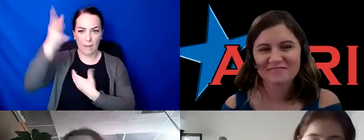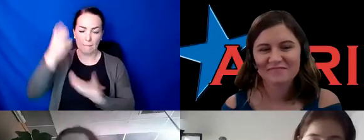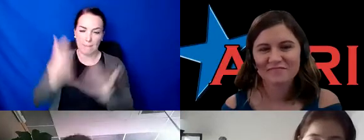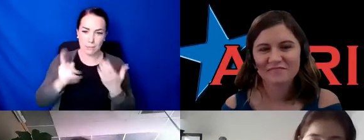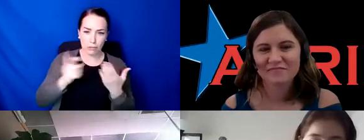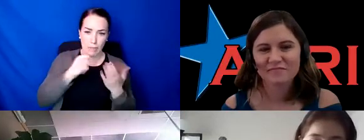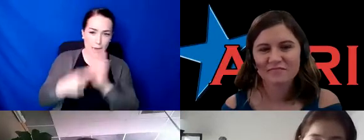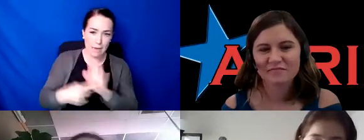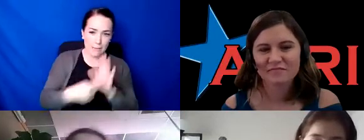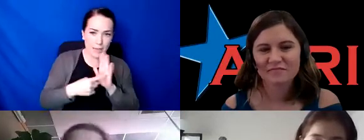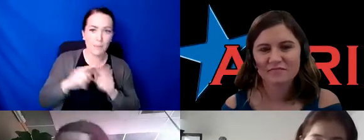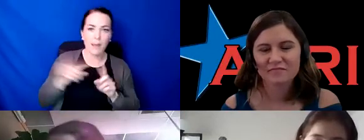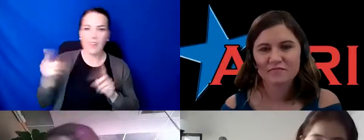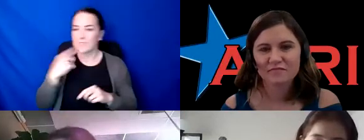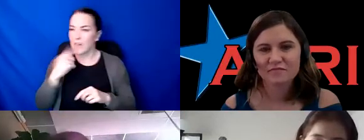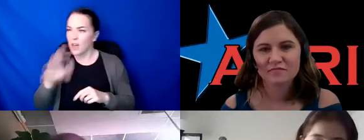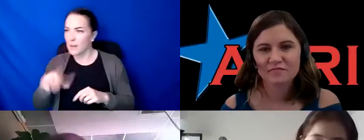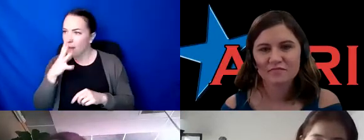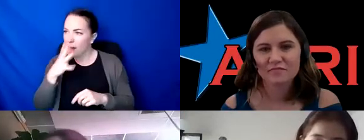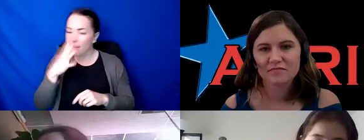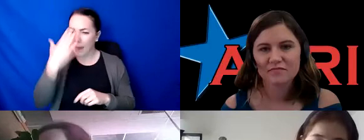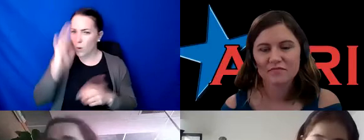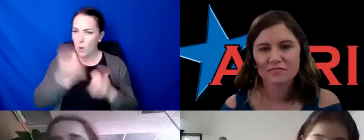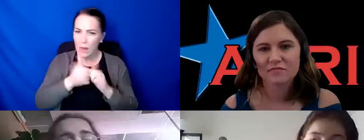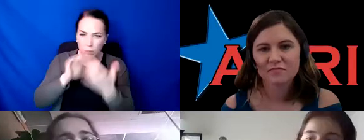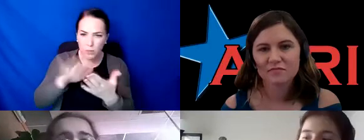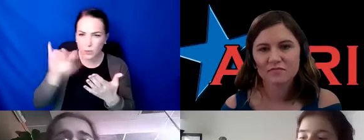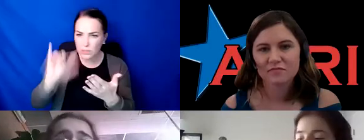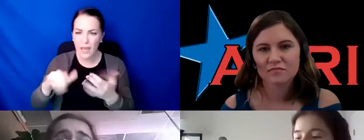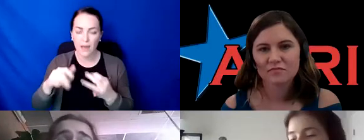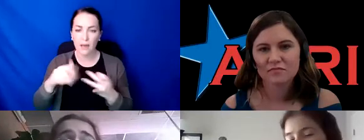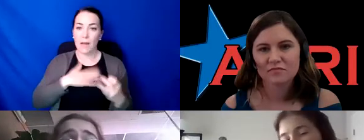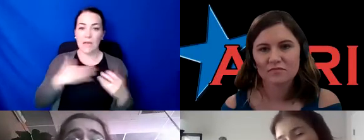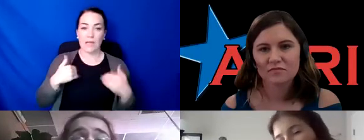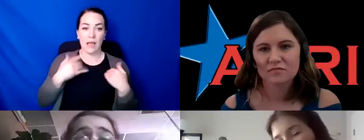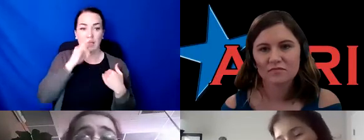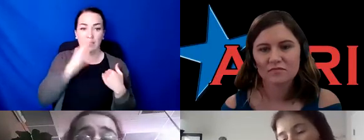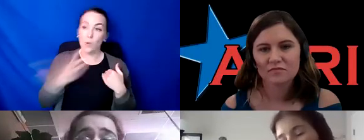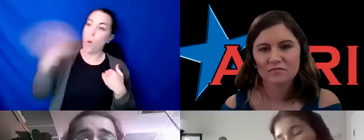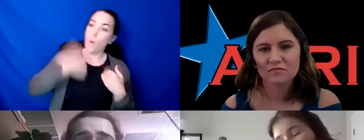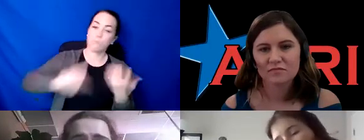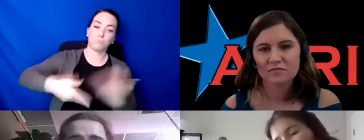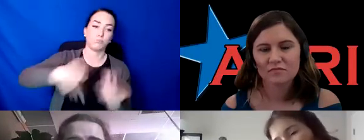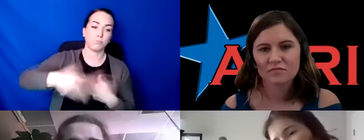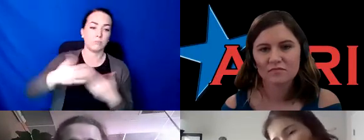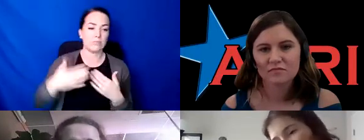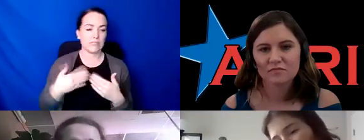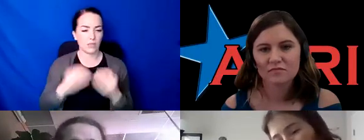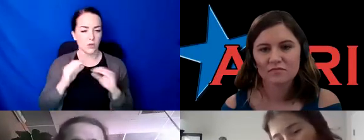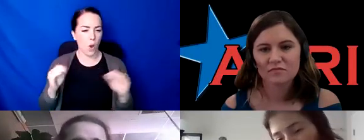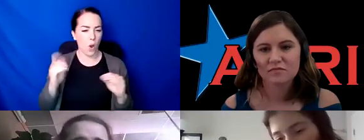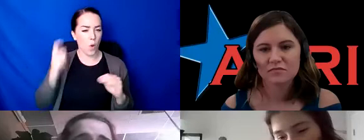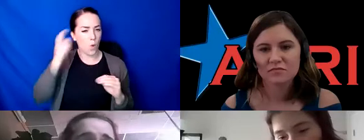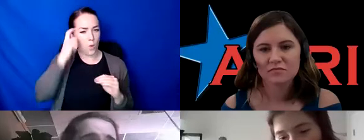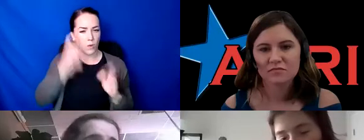just, Mom, I don't know how to approach this. I don't, where my younger kids just do it. So here,